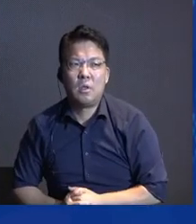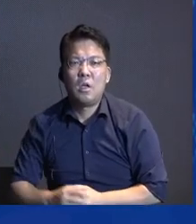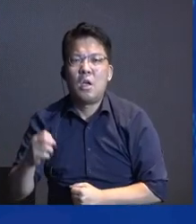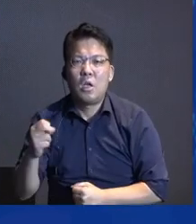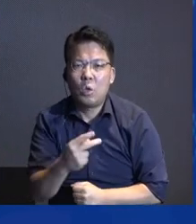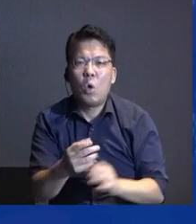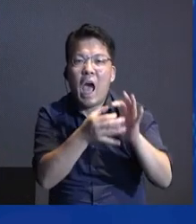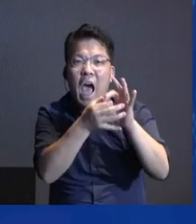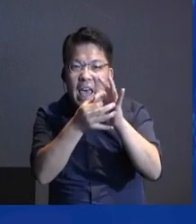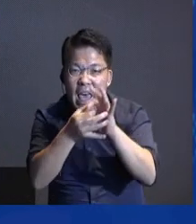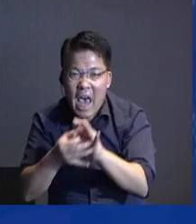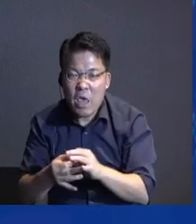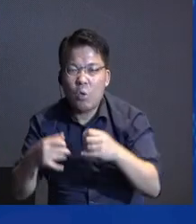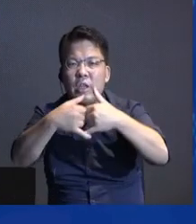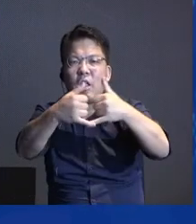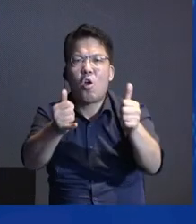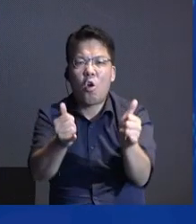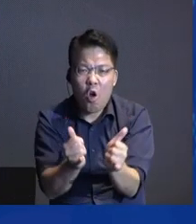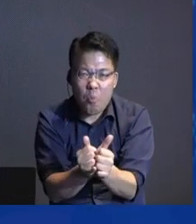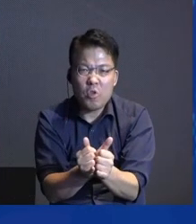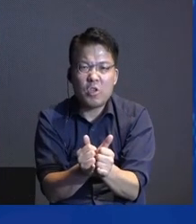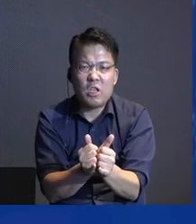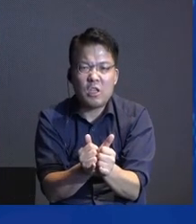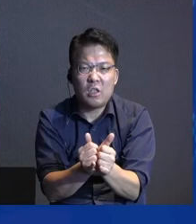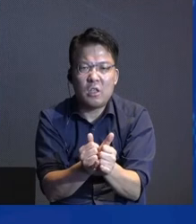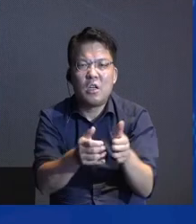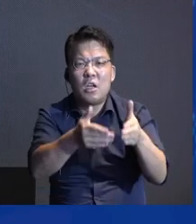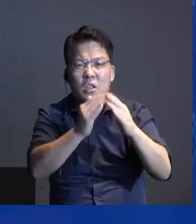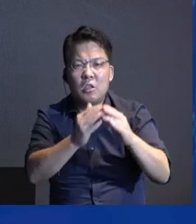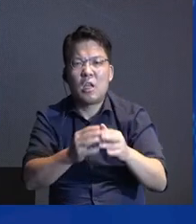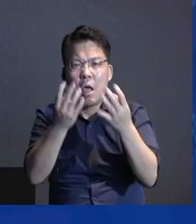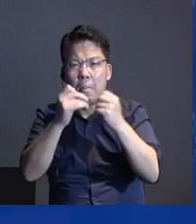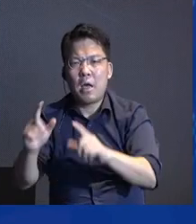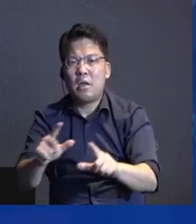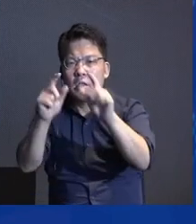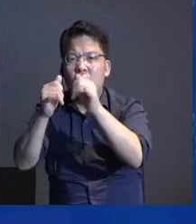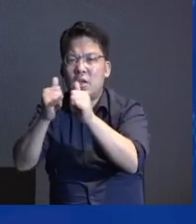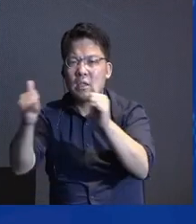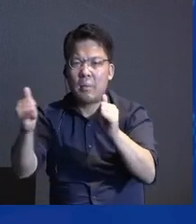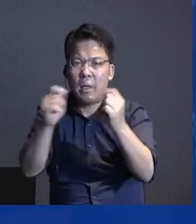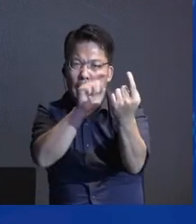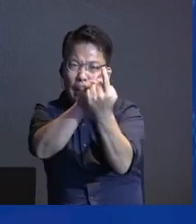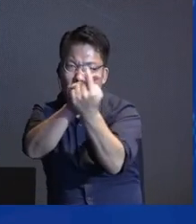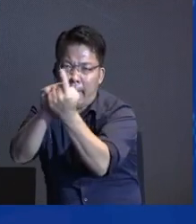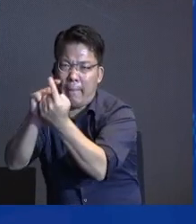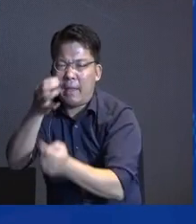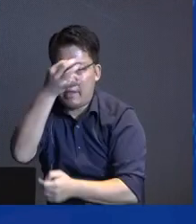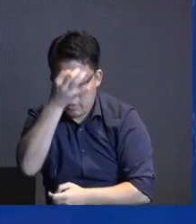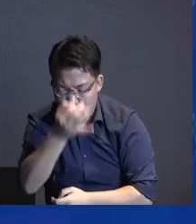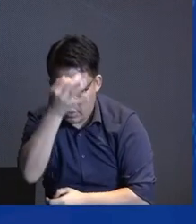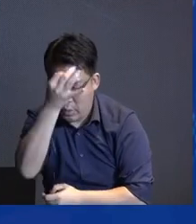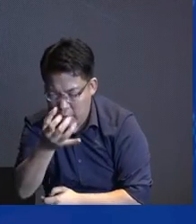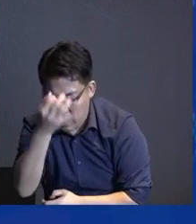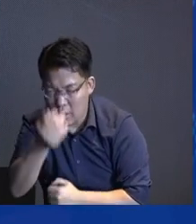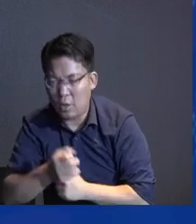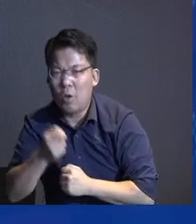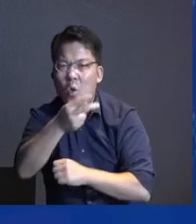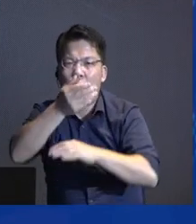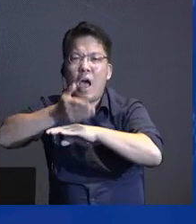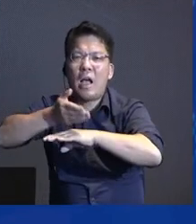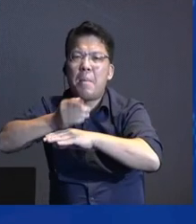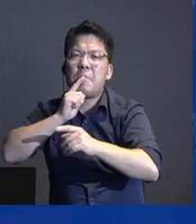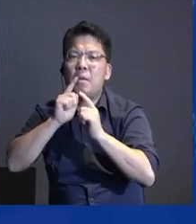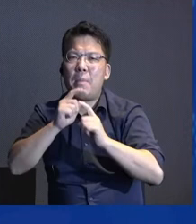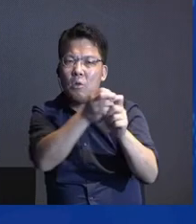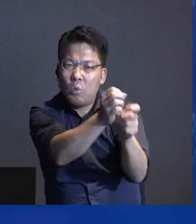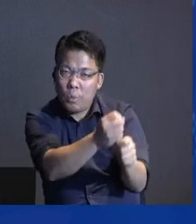So it is essential to maintain and update the community by repeating these steps.